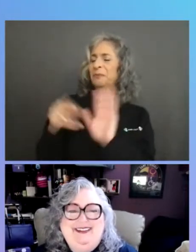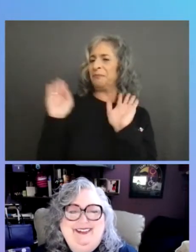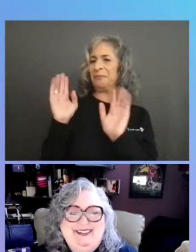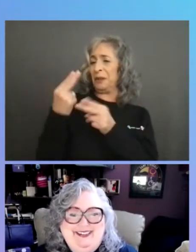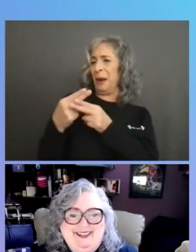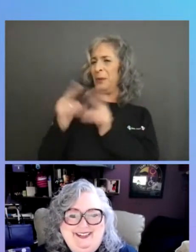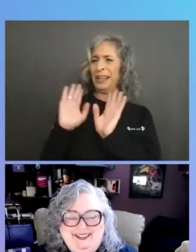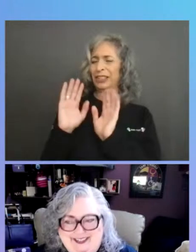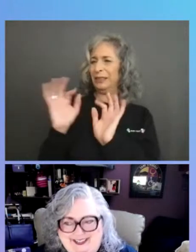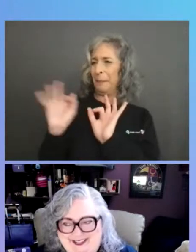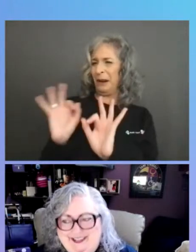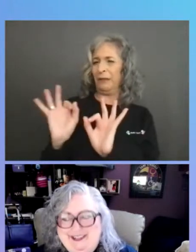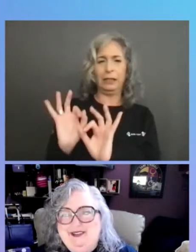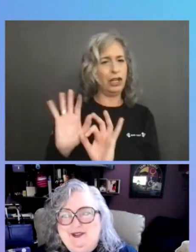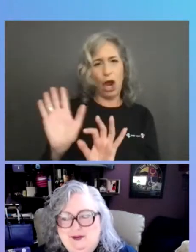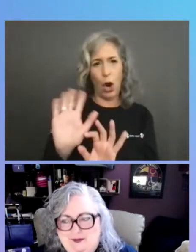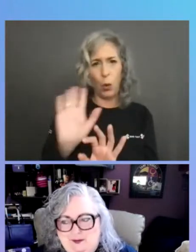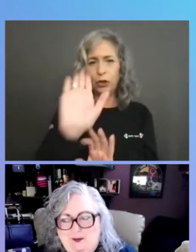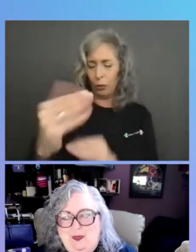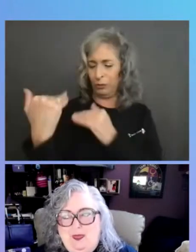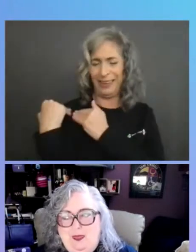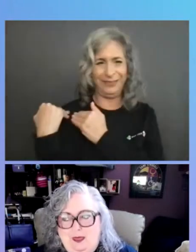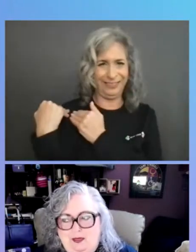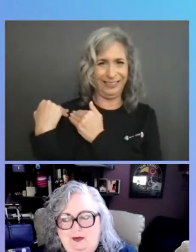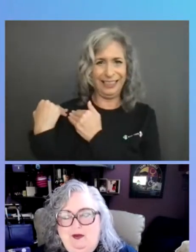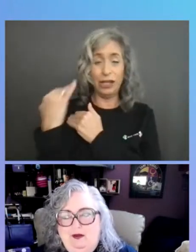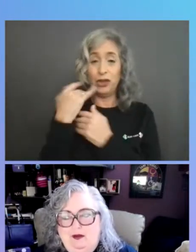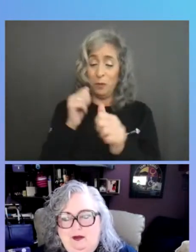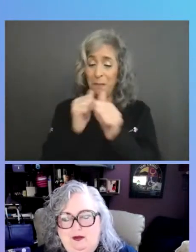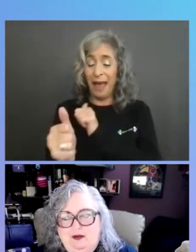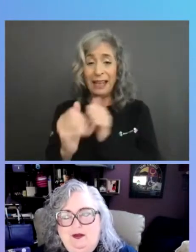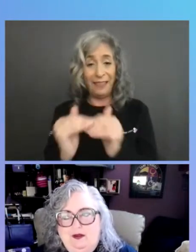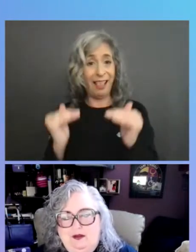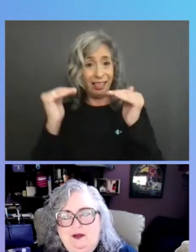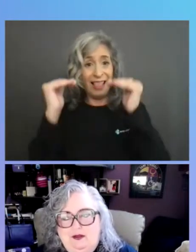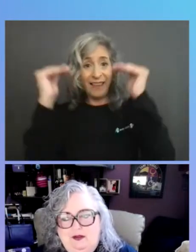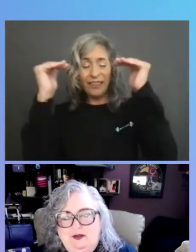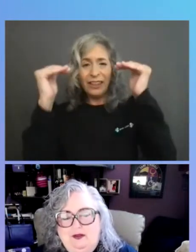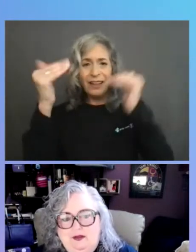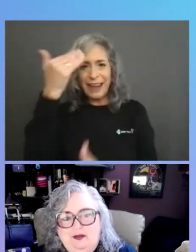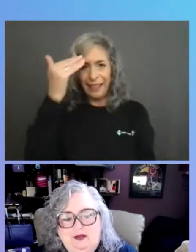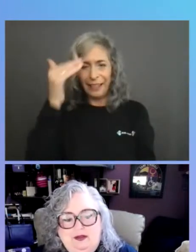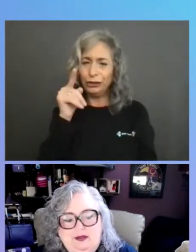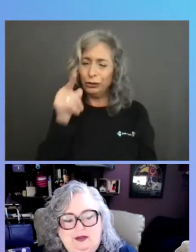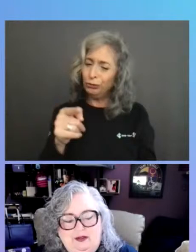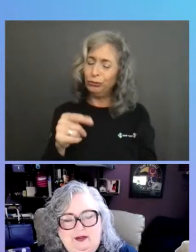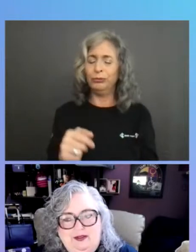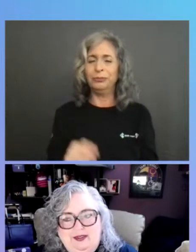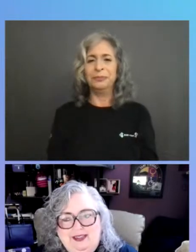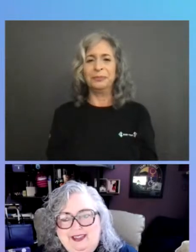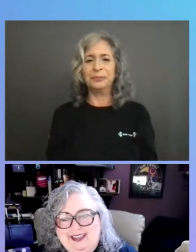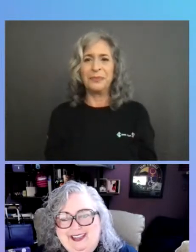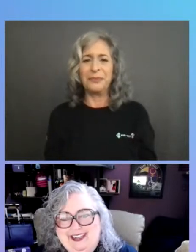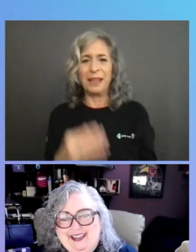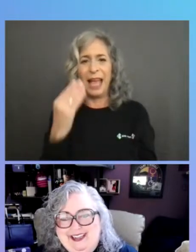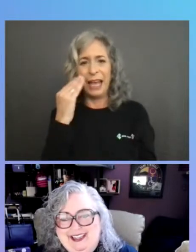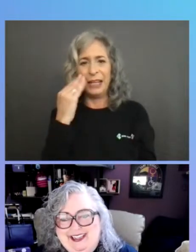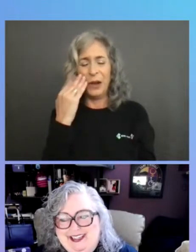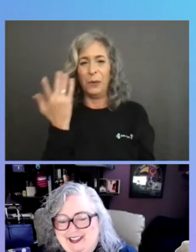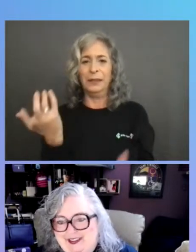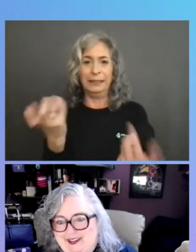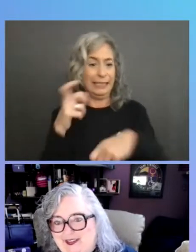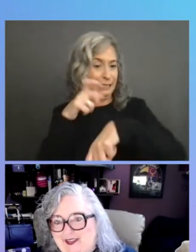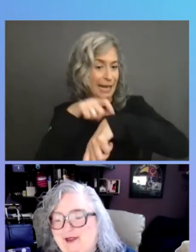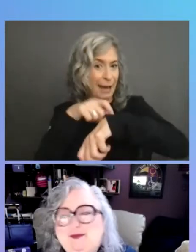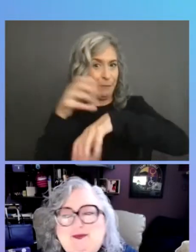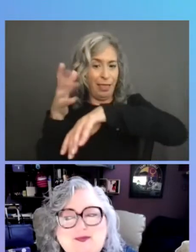you have to be in charge of once you've passed a certain level of knowledge. And I realize we're getting down to the wire in terms of the time